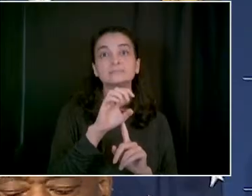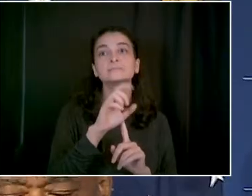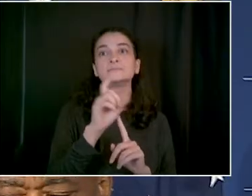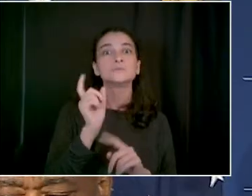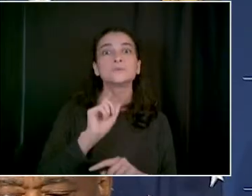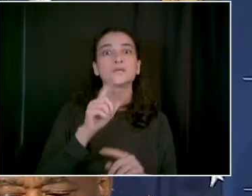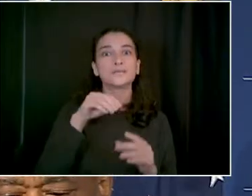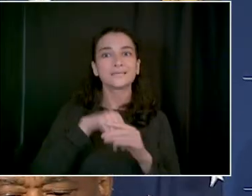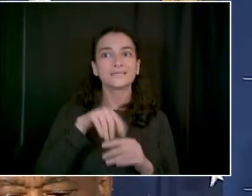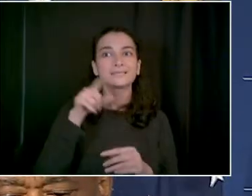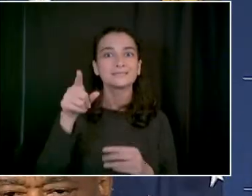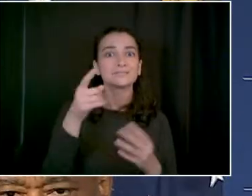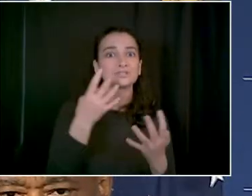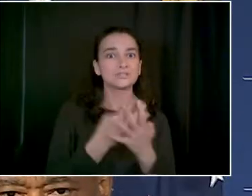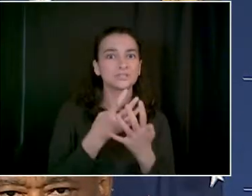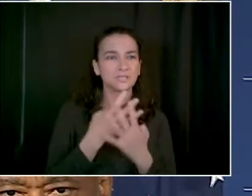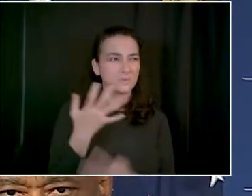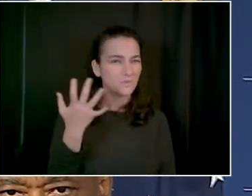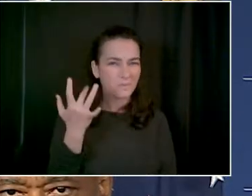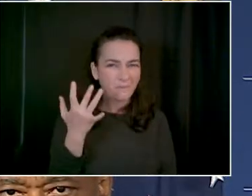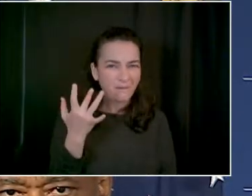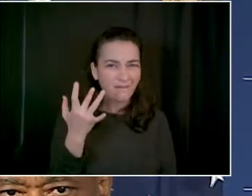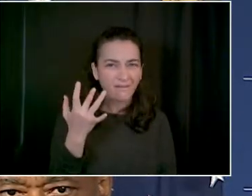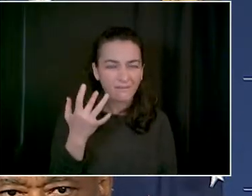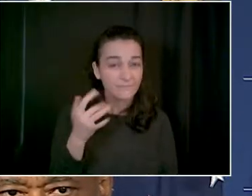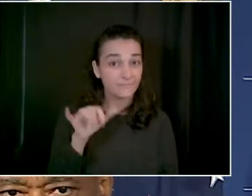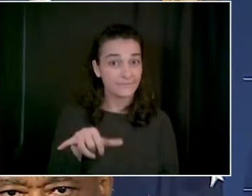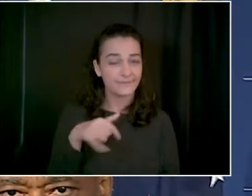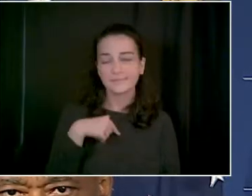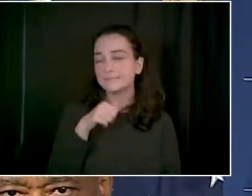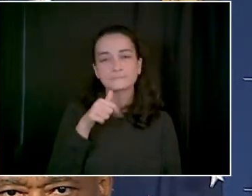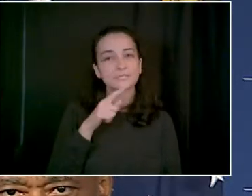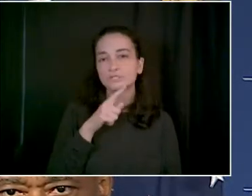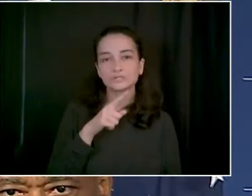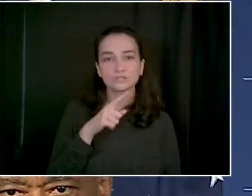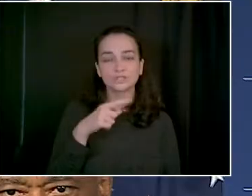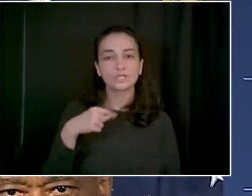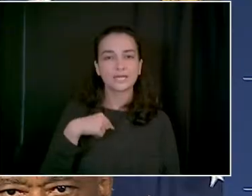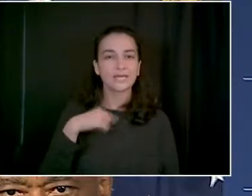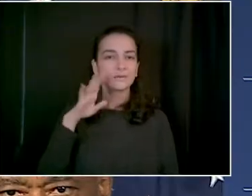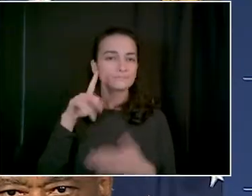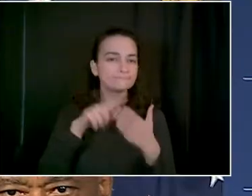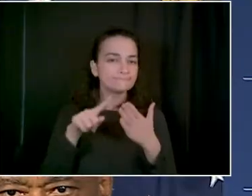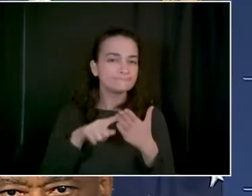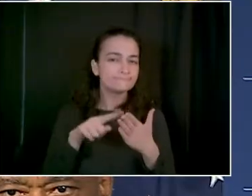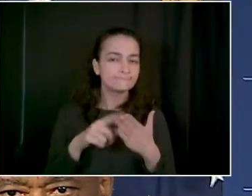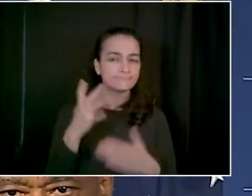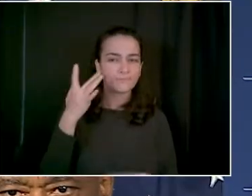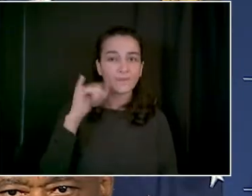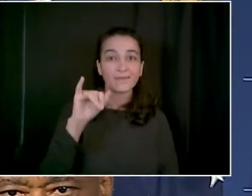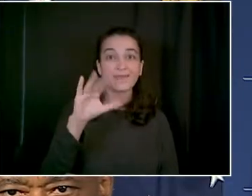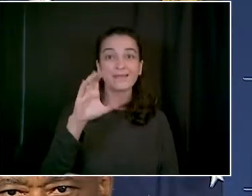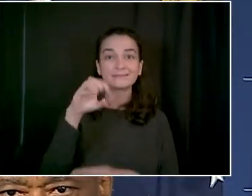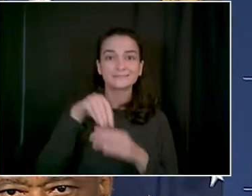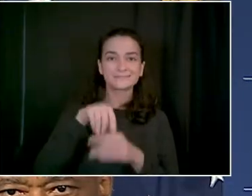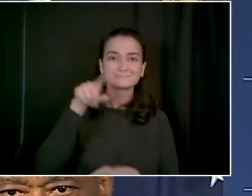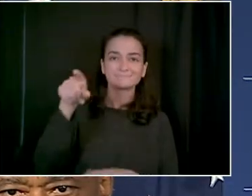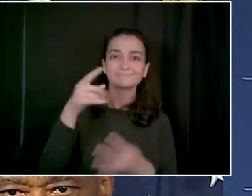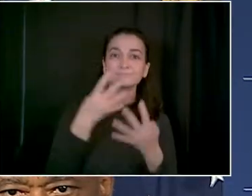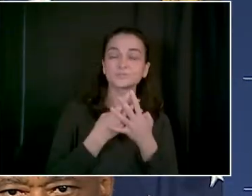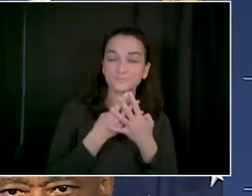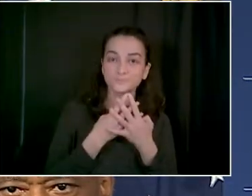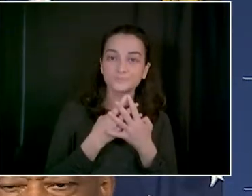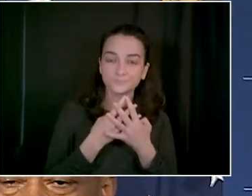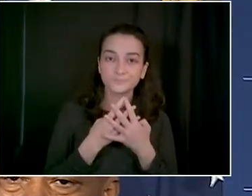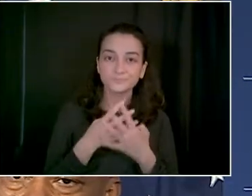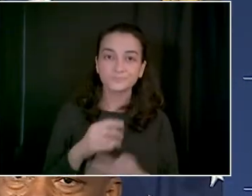partners on criminal enforcement. But I will say it once again, the NYPD does not engage in